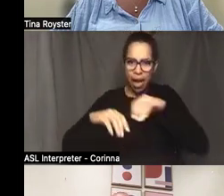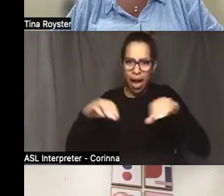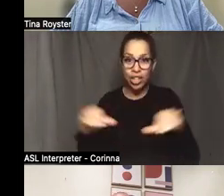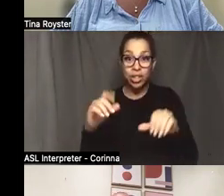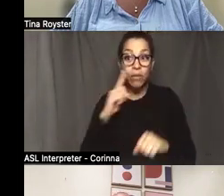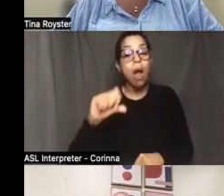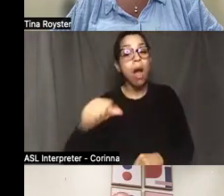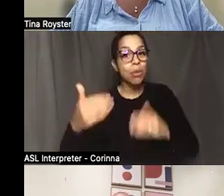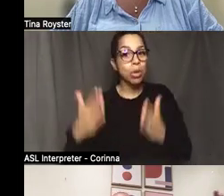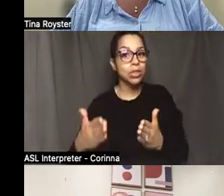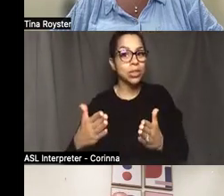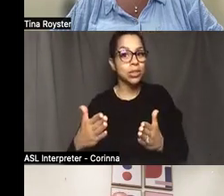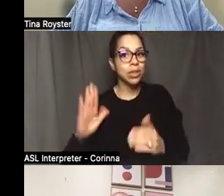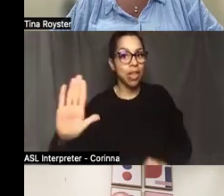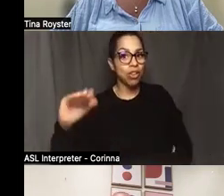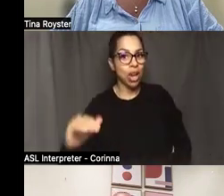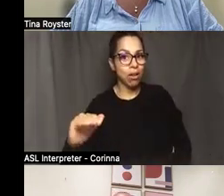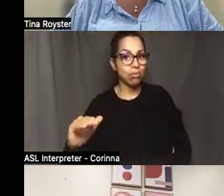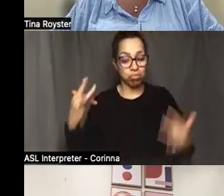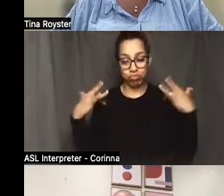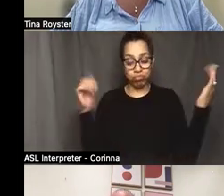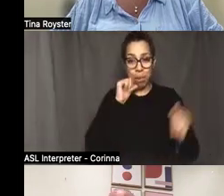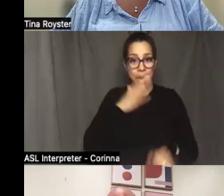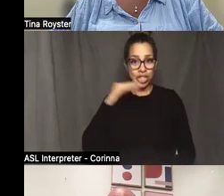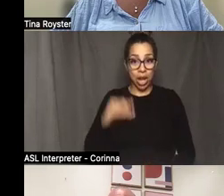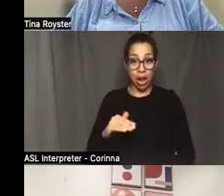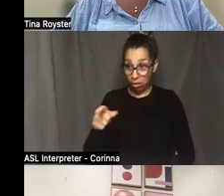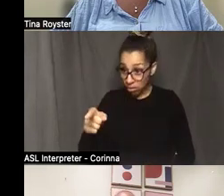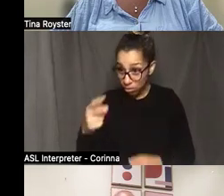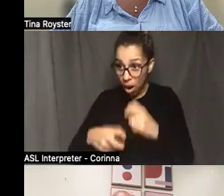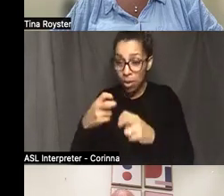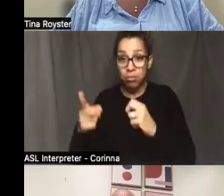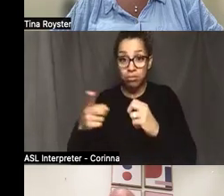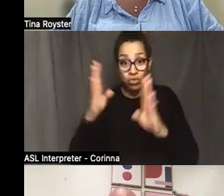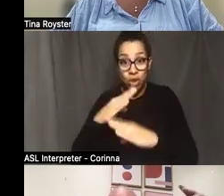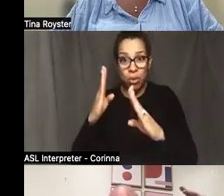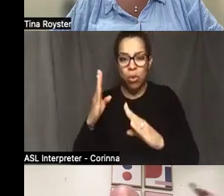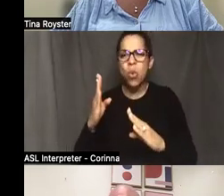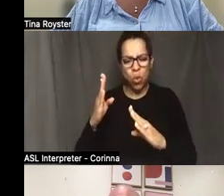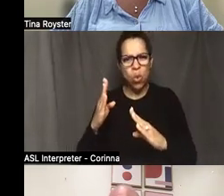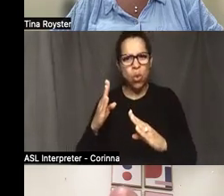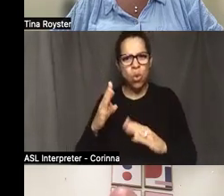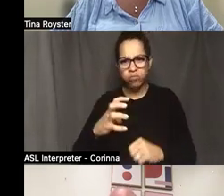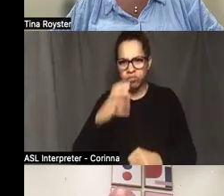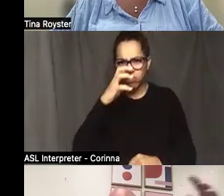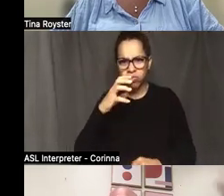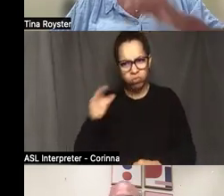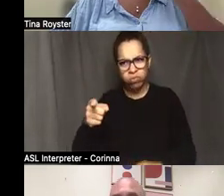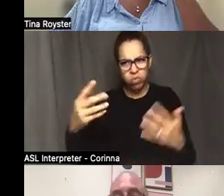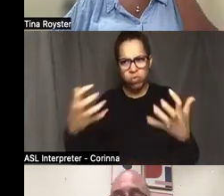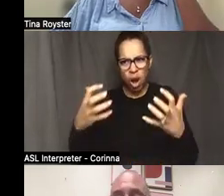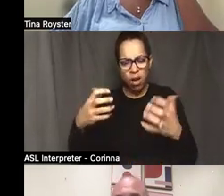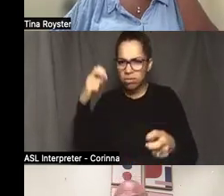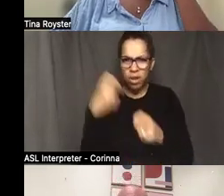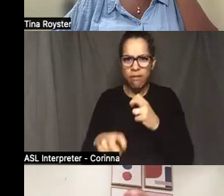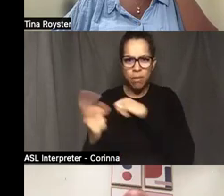child. Someone else's child gets in trouble, allegedly gets in trouble, and we want a really stiff penalty. We want an example made